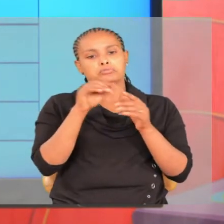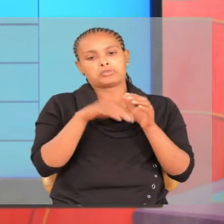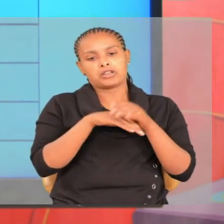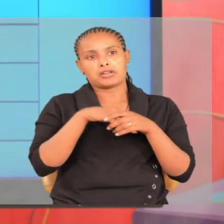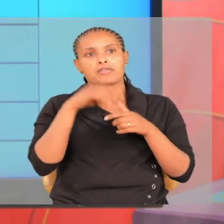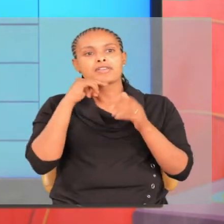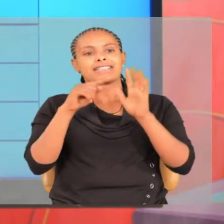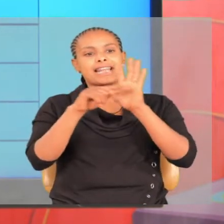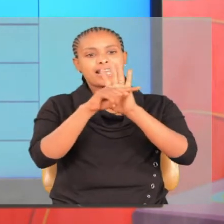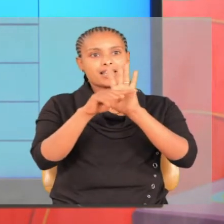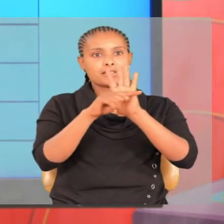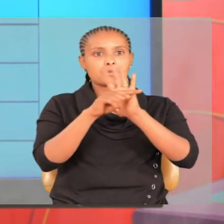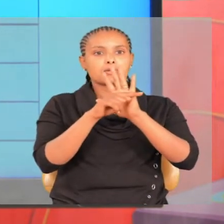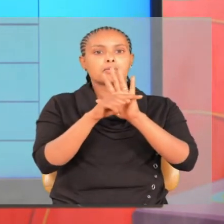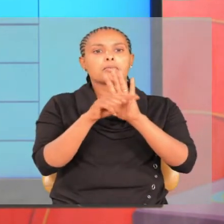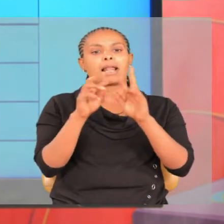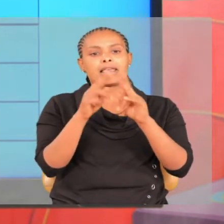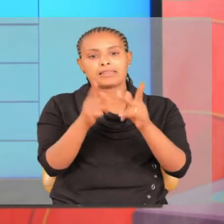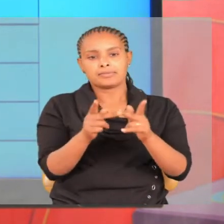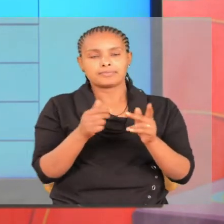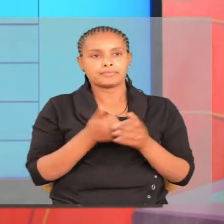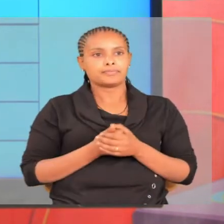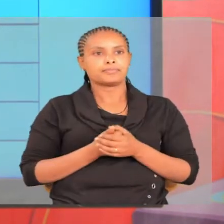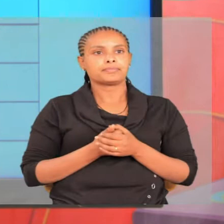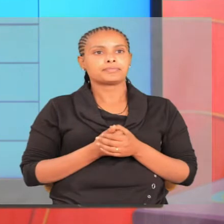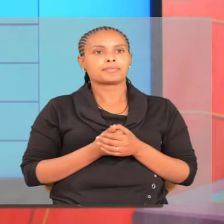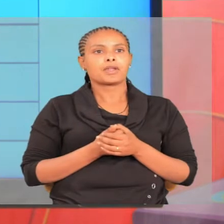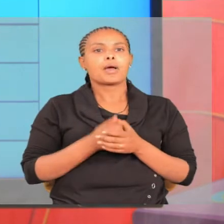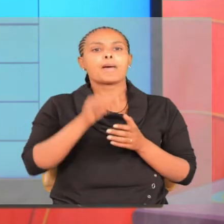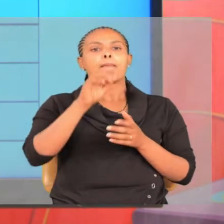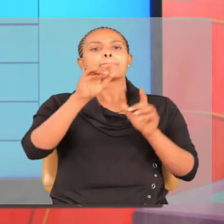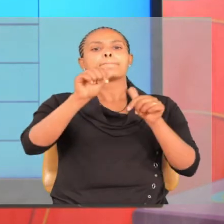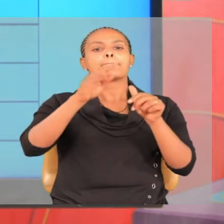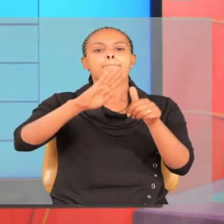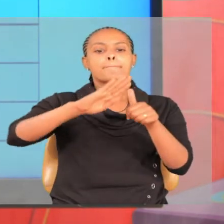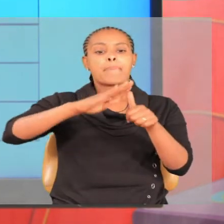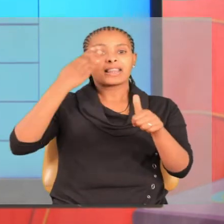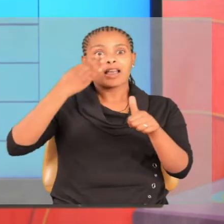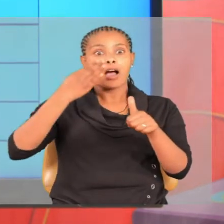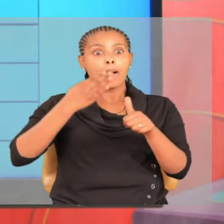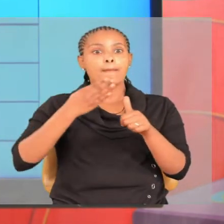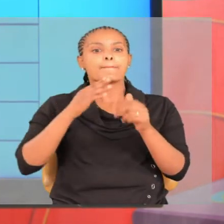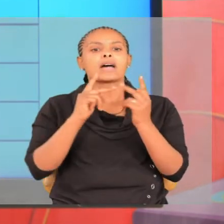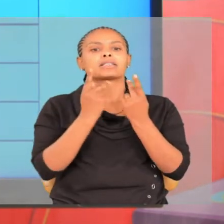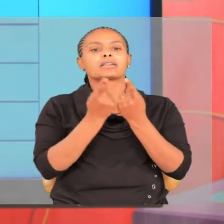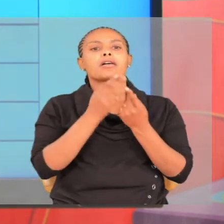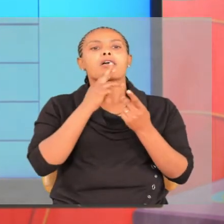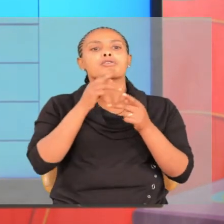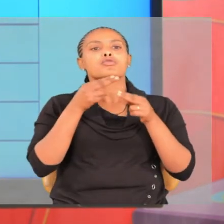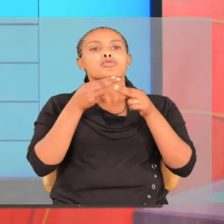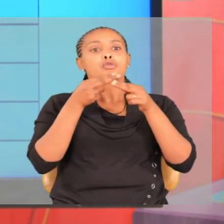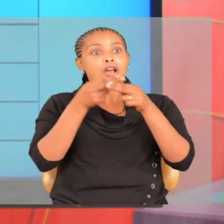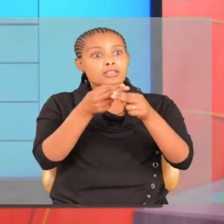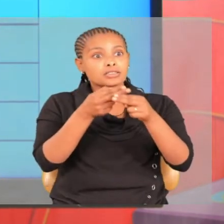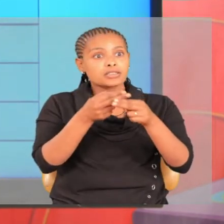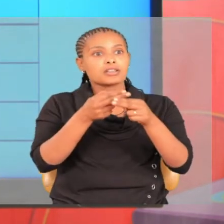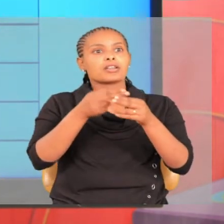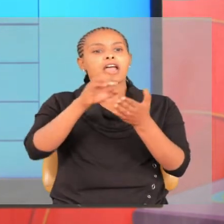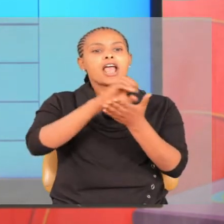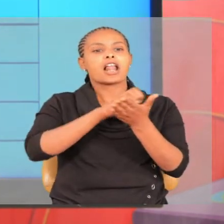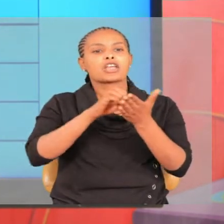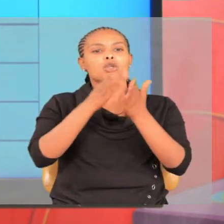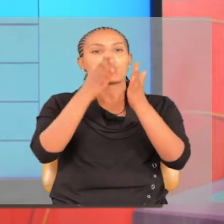toward the negative plate. Beta particles are known as electrons